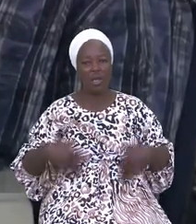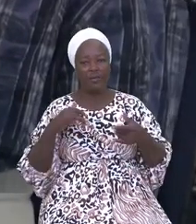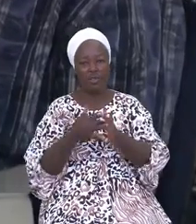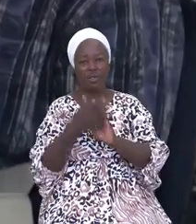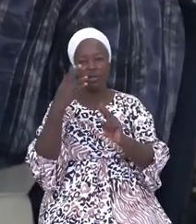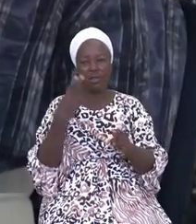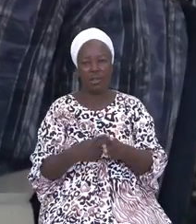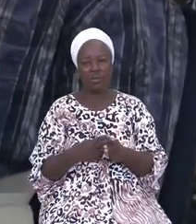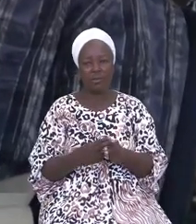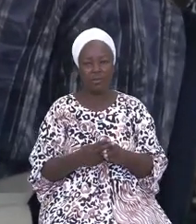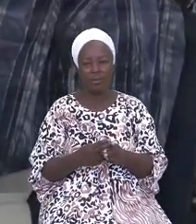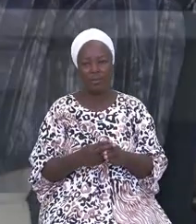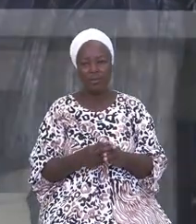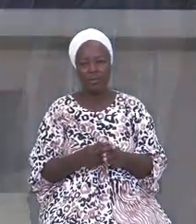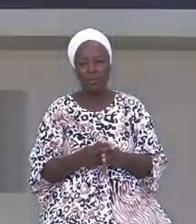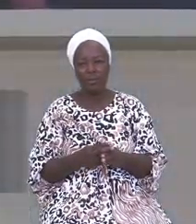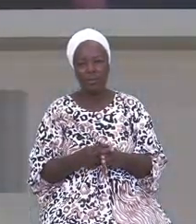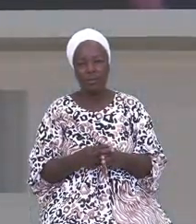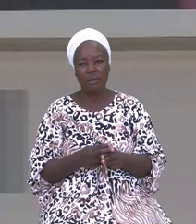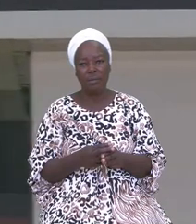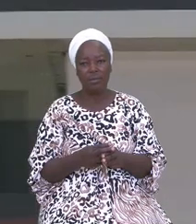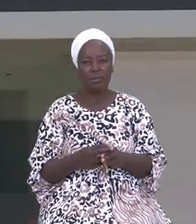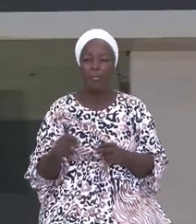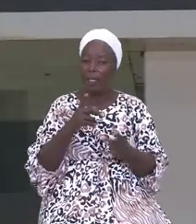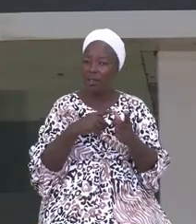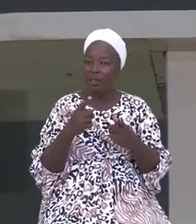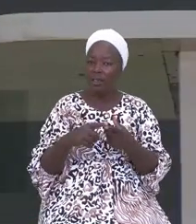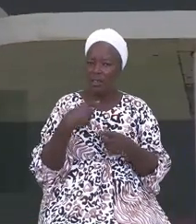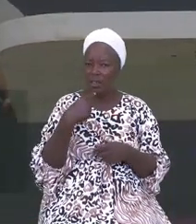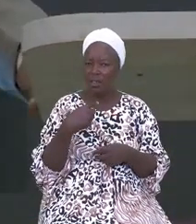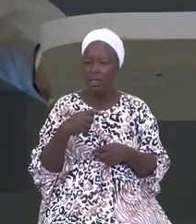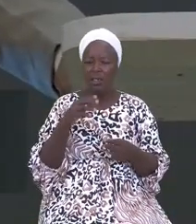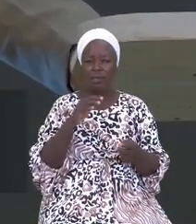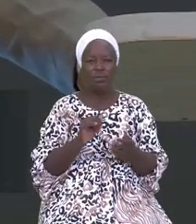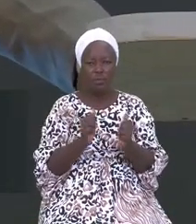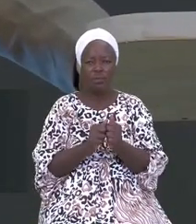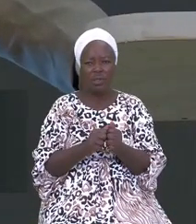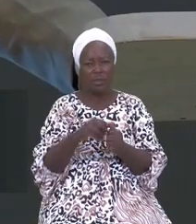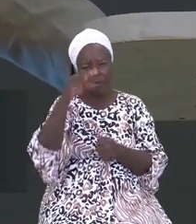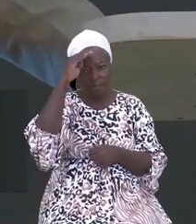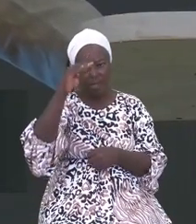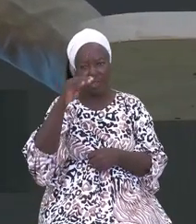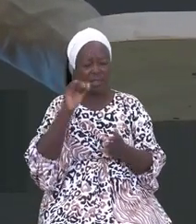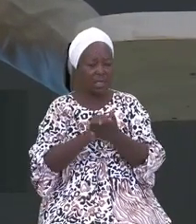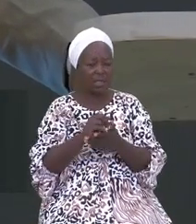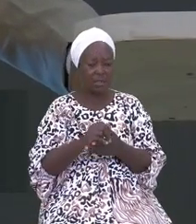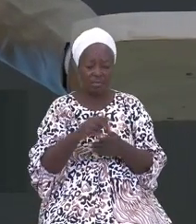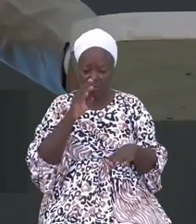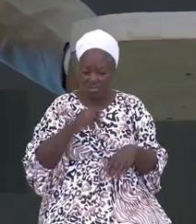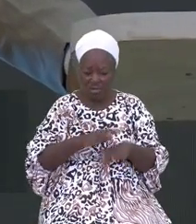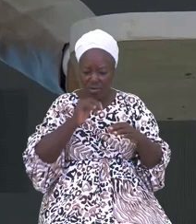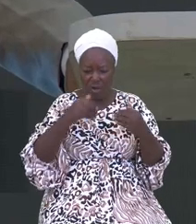Amen. Human beings unaided cannot do this. With men unaided,